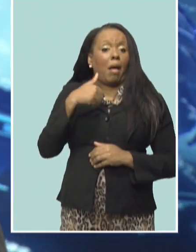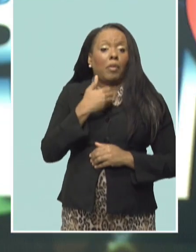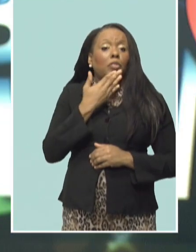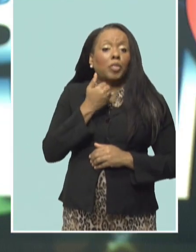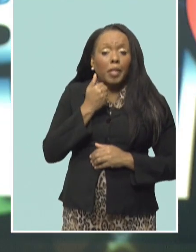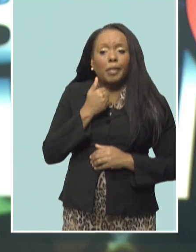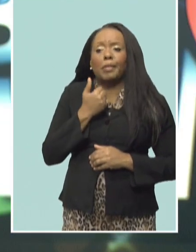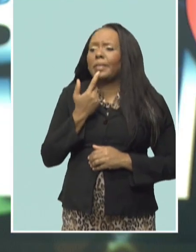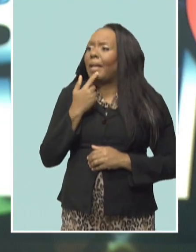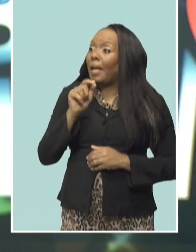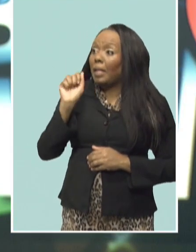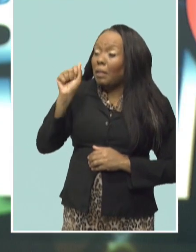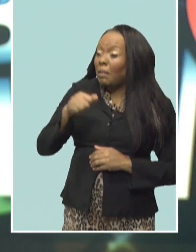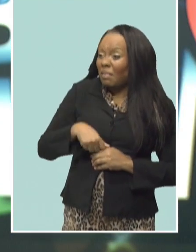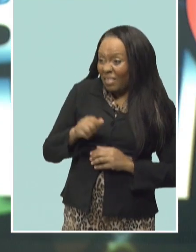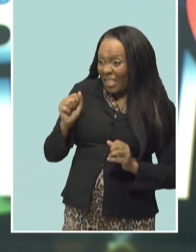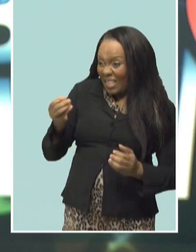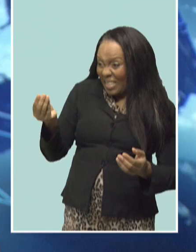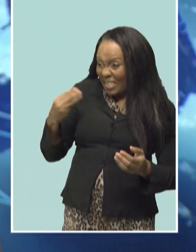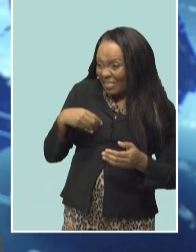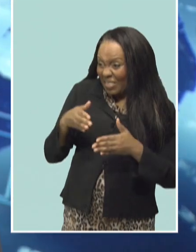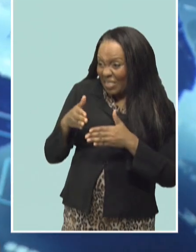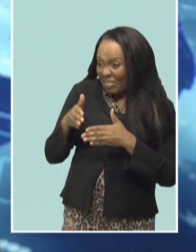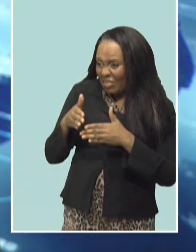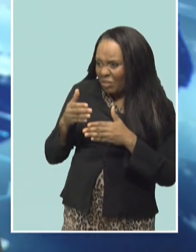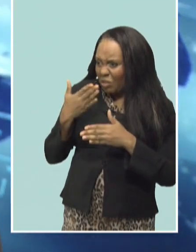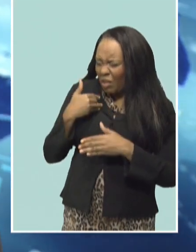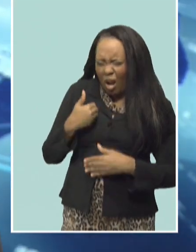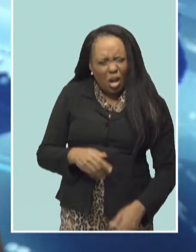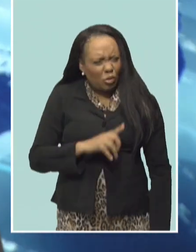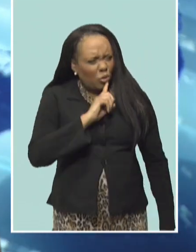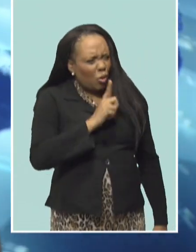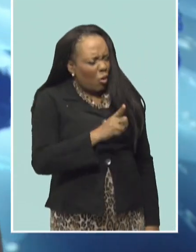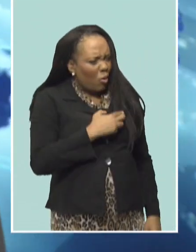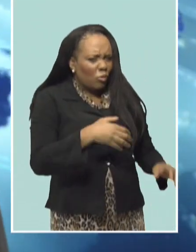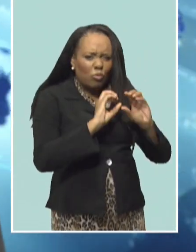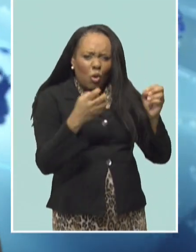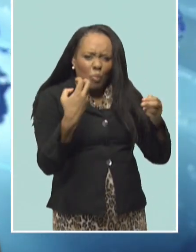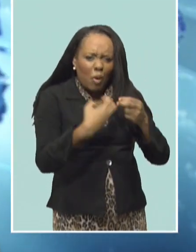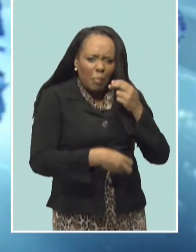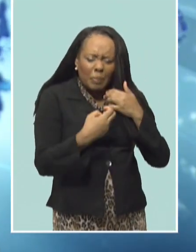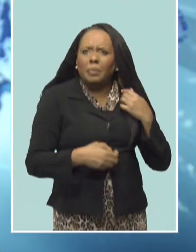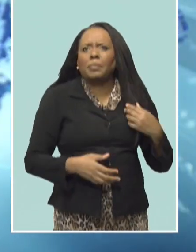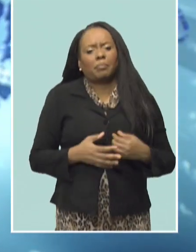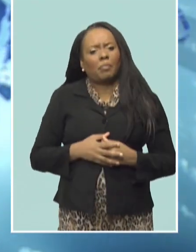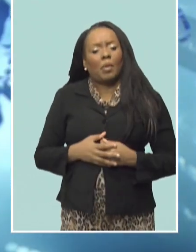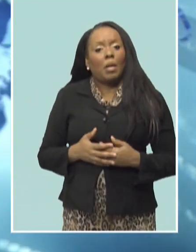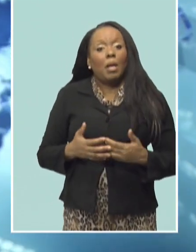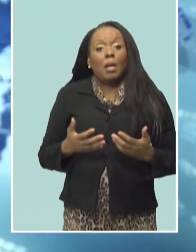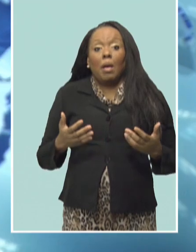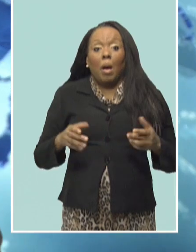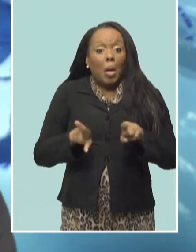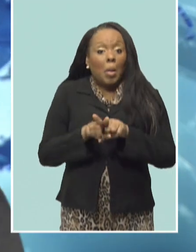salt, or whatever it is. We bartered and we shared and we did those kind of things. And then you talk about business in terms